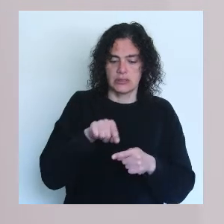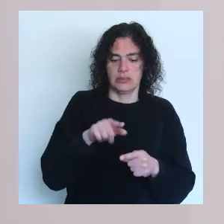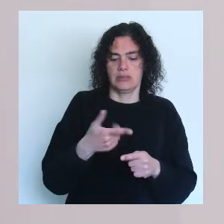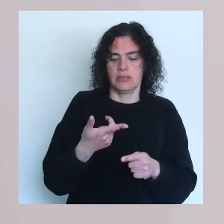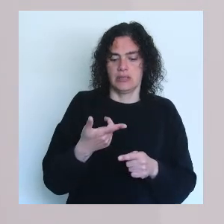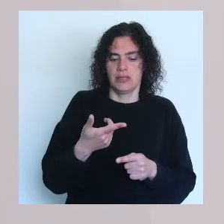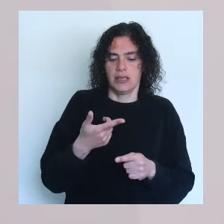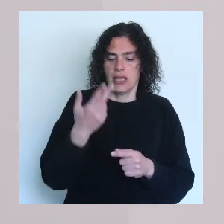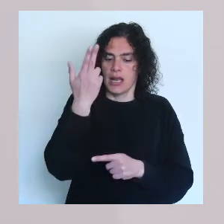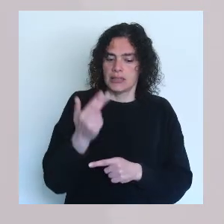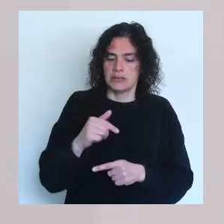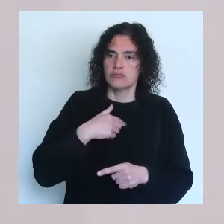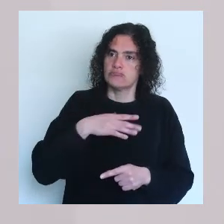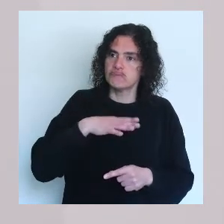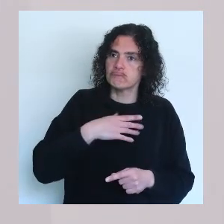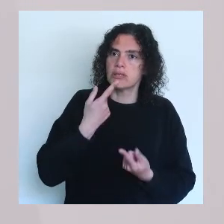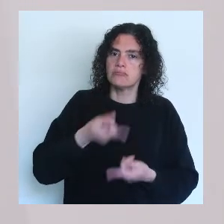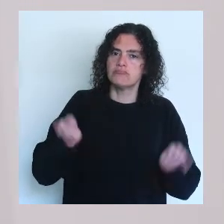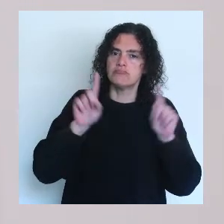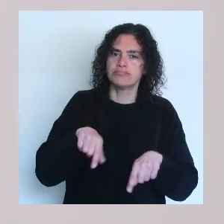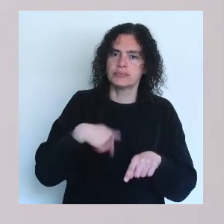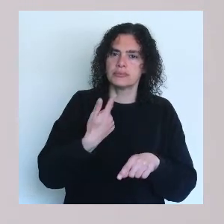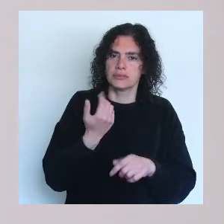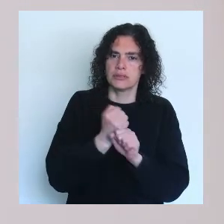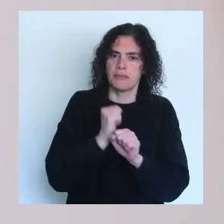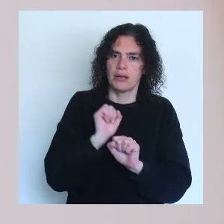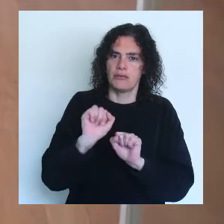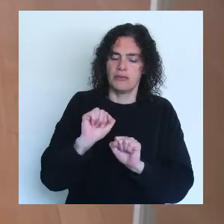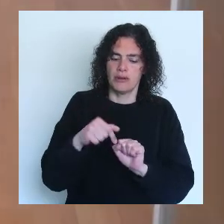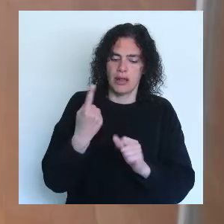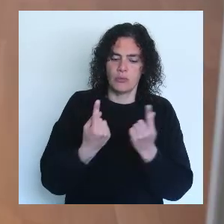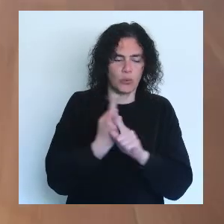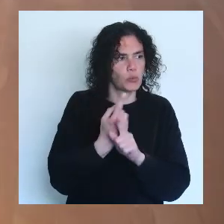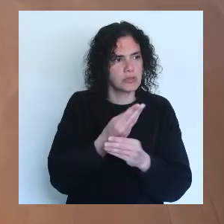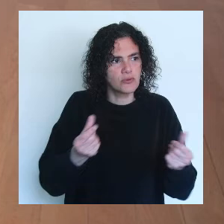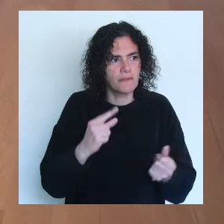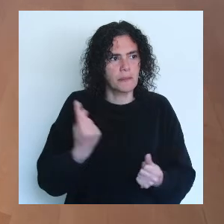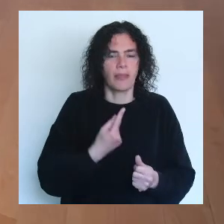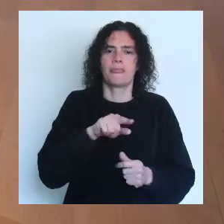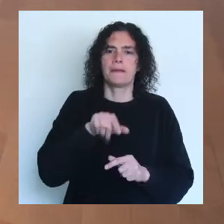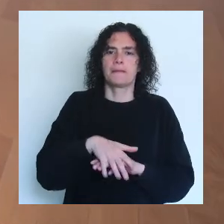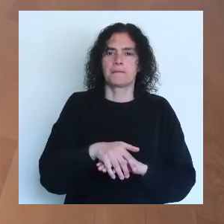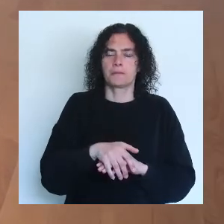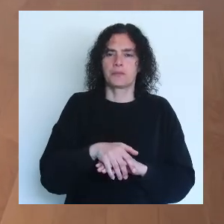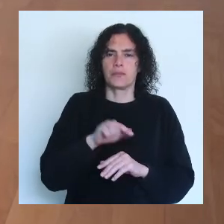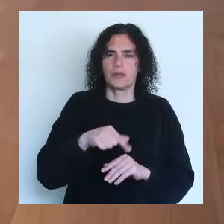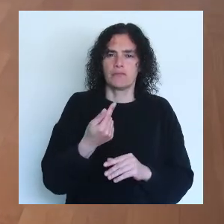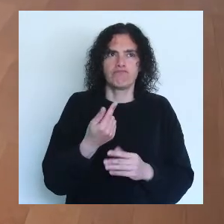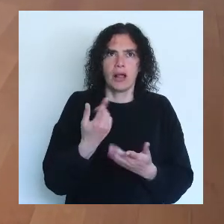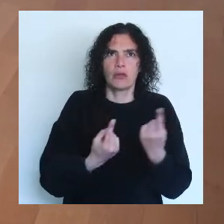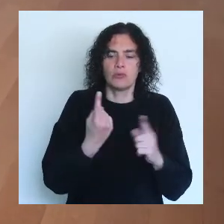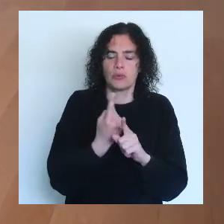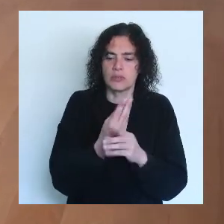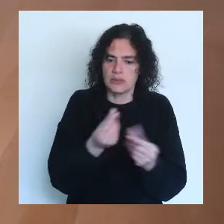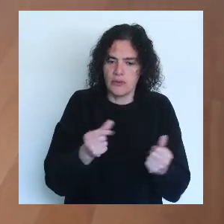cycle that these artists are formalizing in their work. You have to resolve something, then